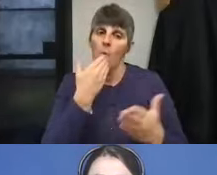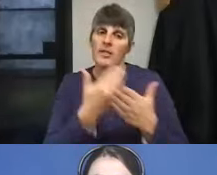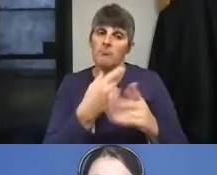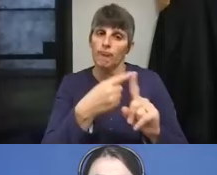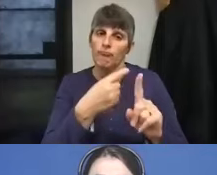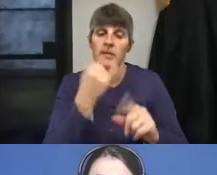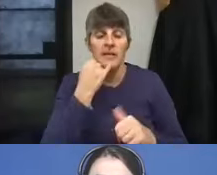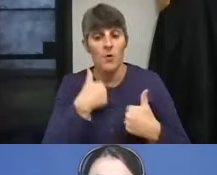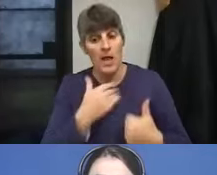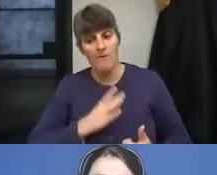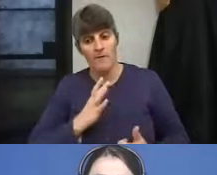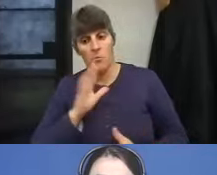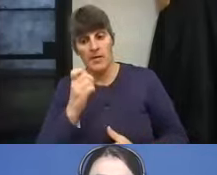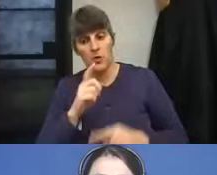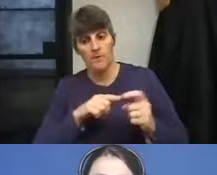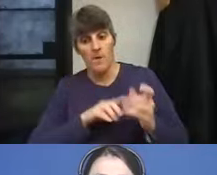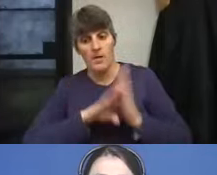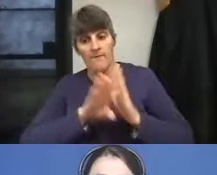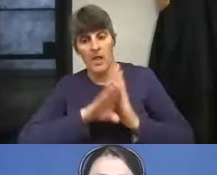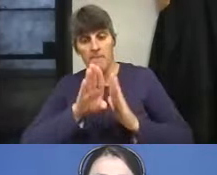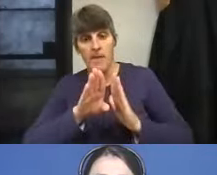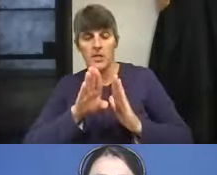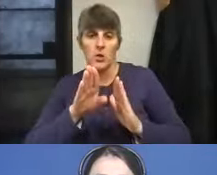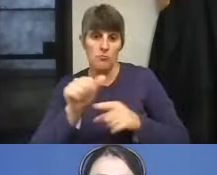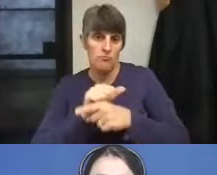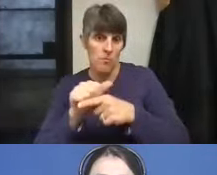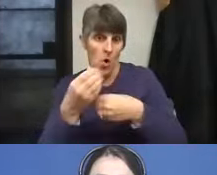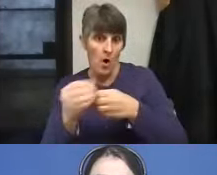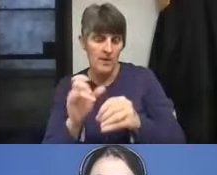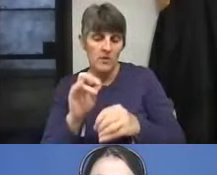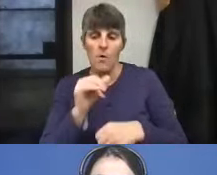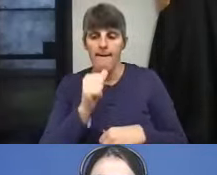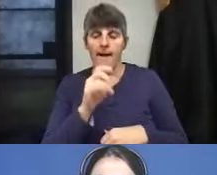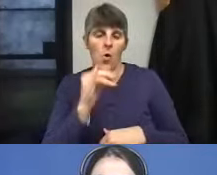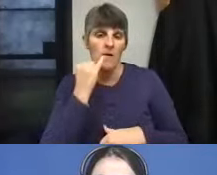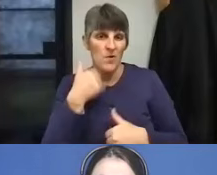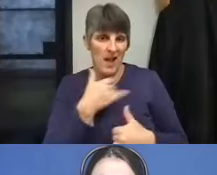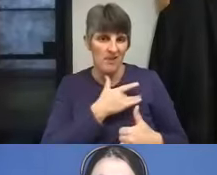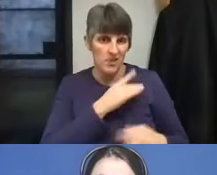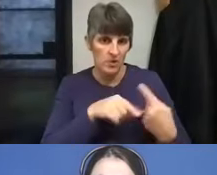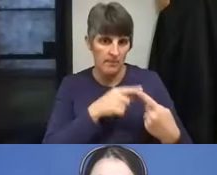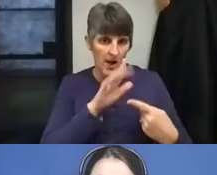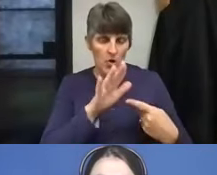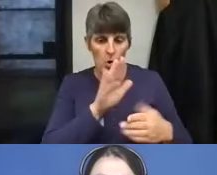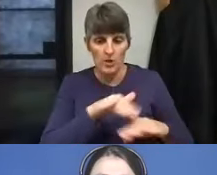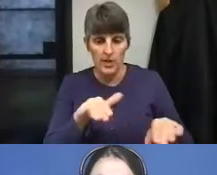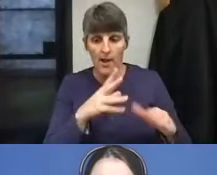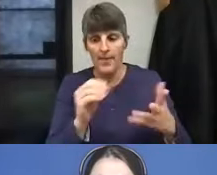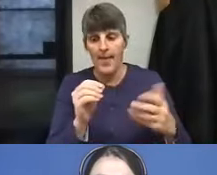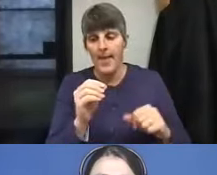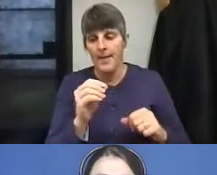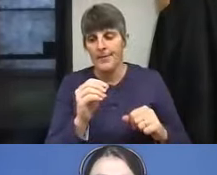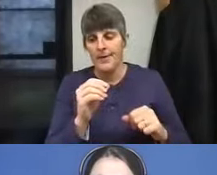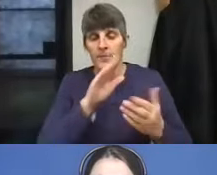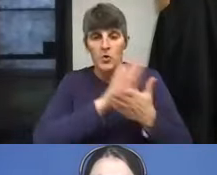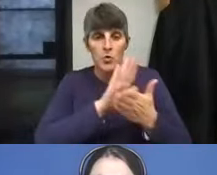you have a formal diagnosis from a developmental practice or not, or you have concerns about your child and the